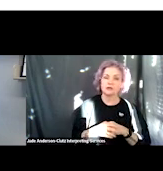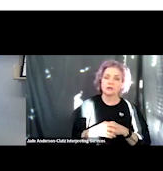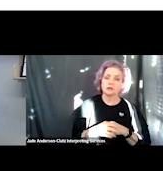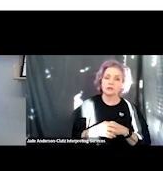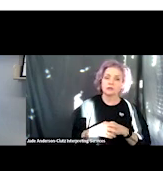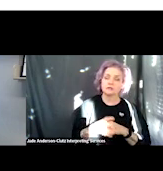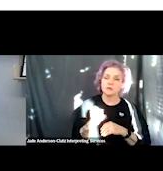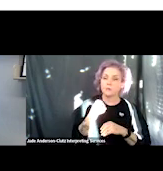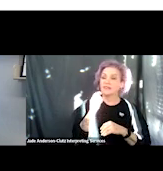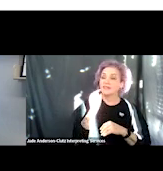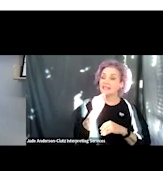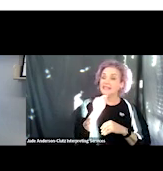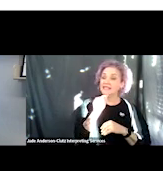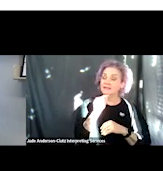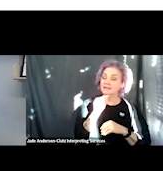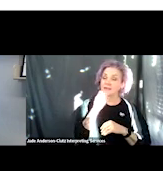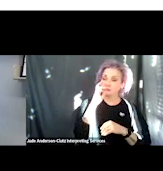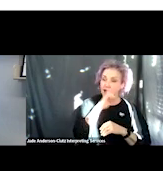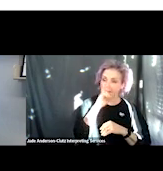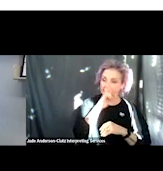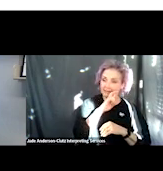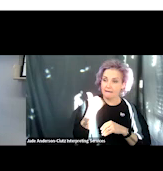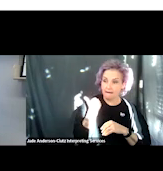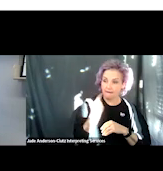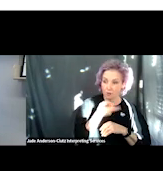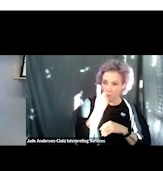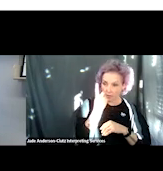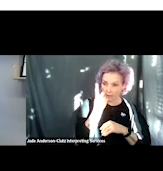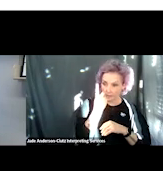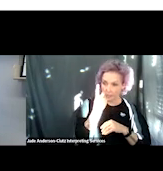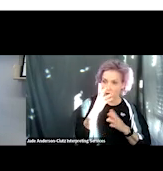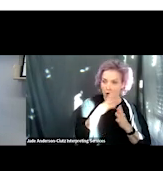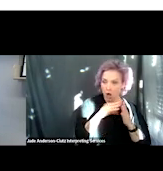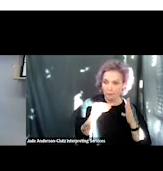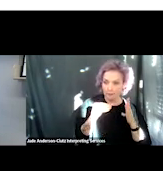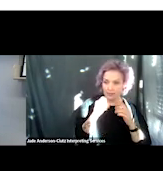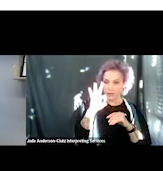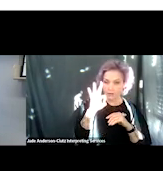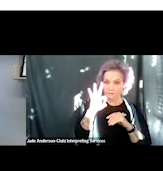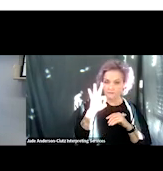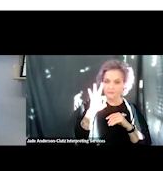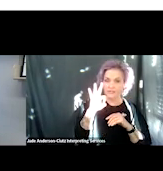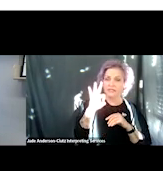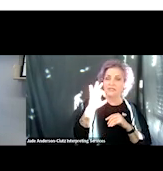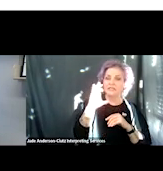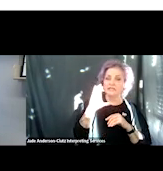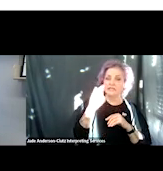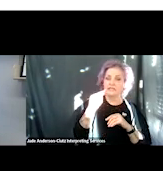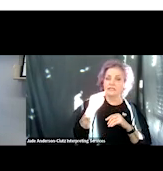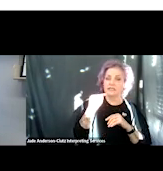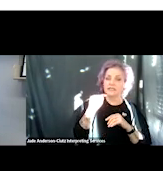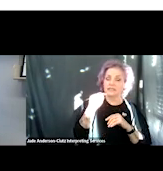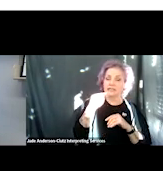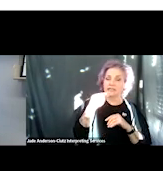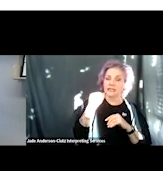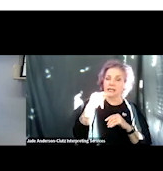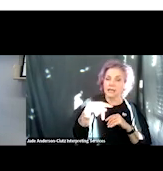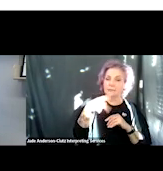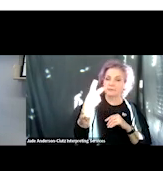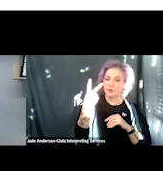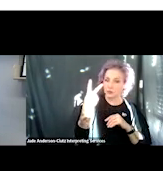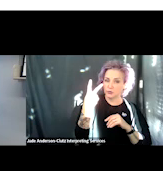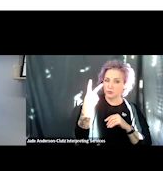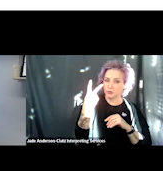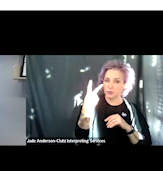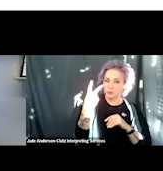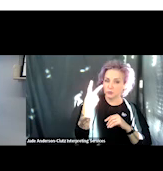functional copy of the catnap2 gene. We bred them together, induced immune activation during pregnancy, tested them when they got